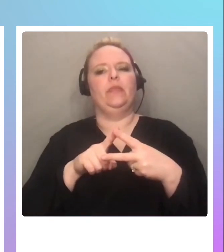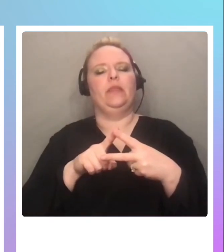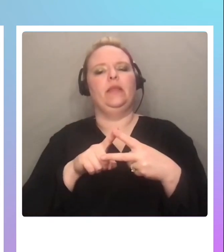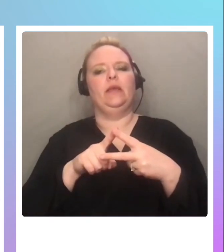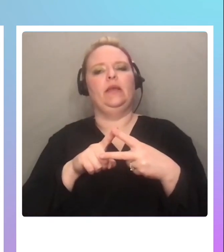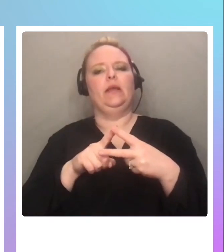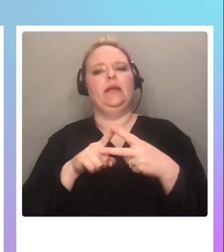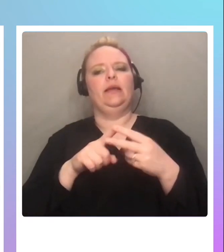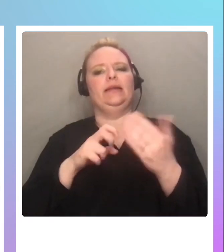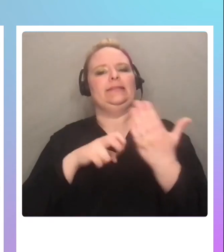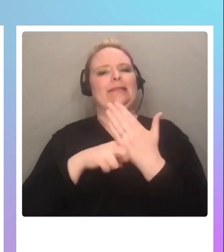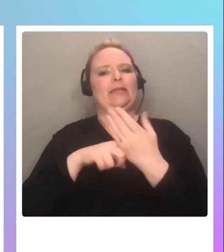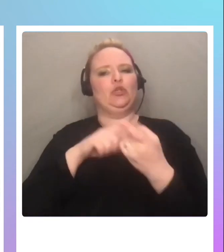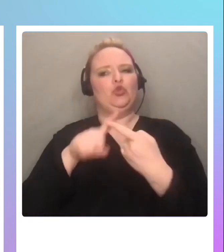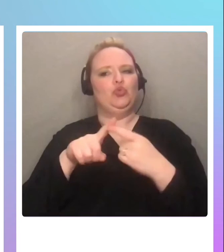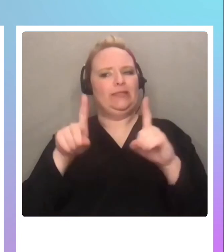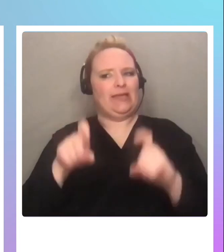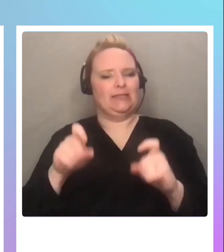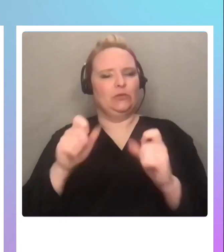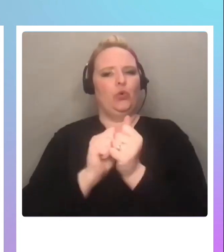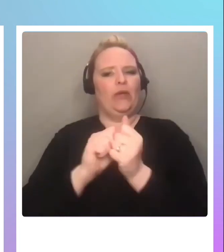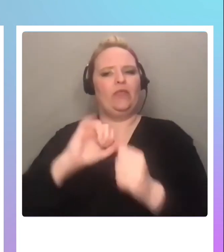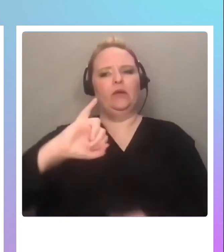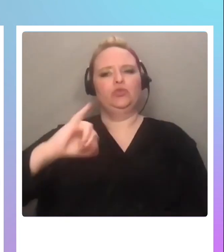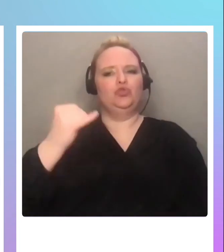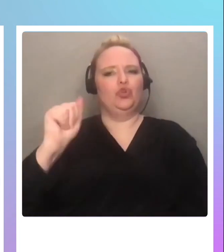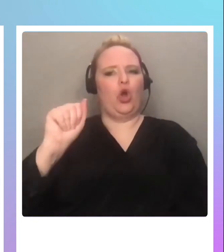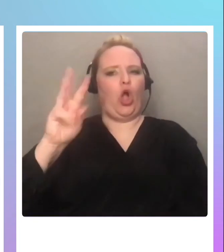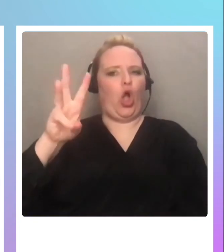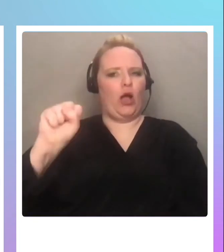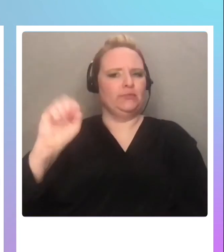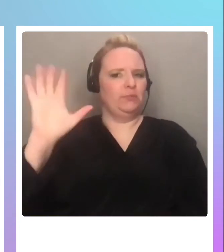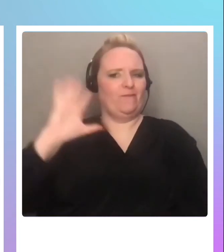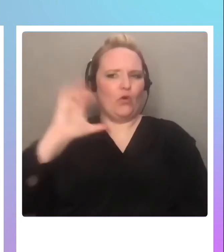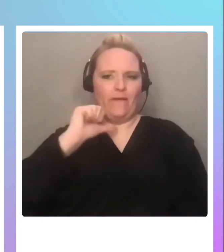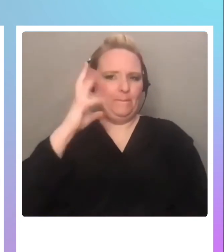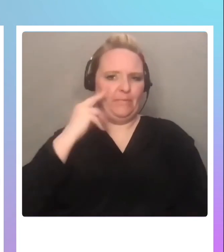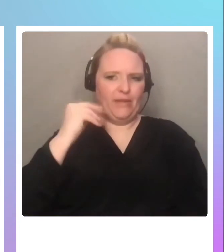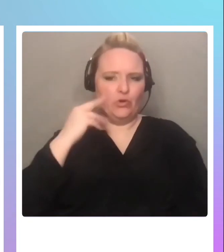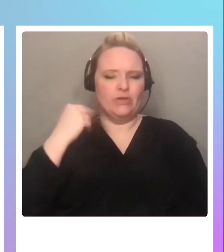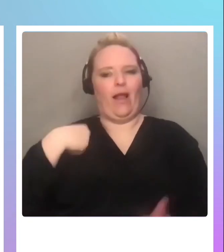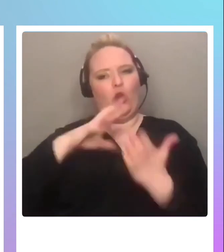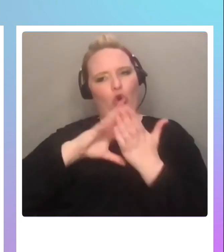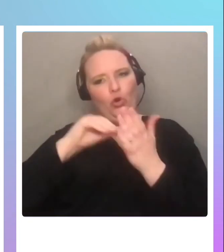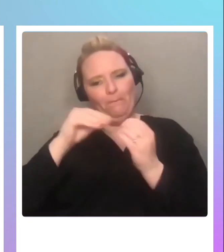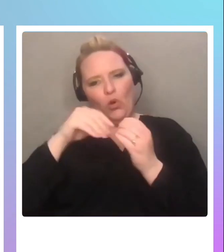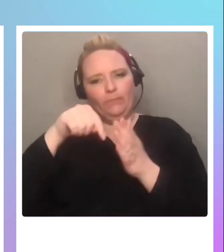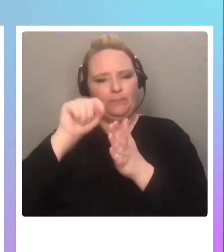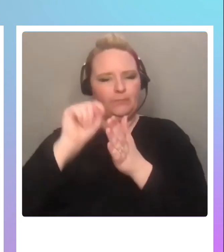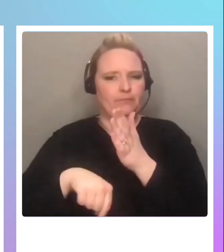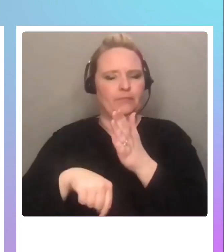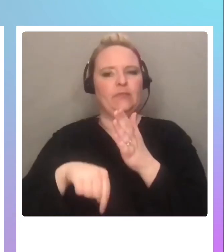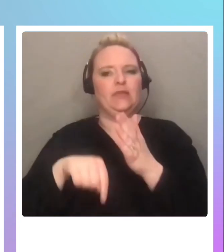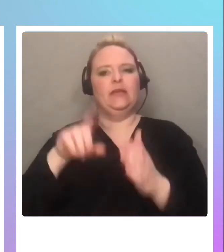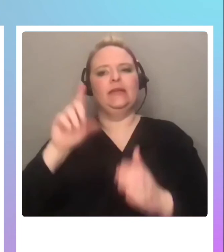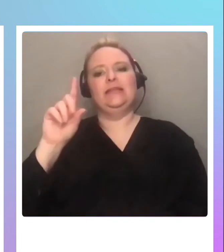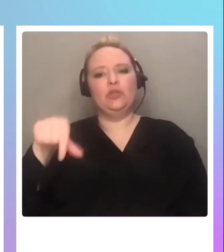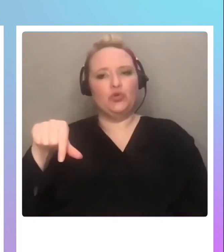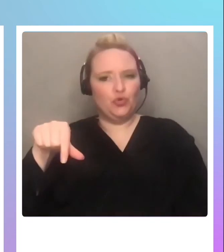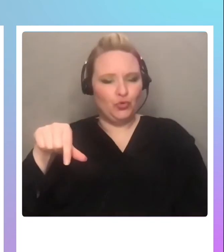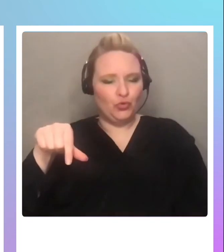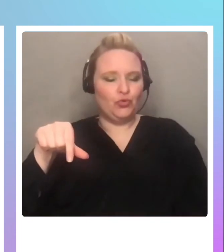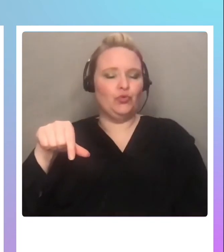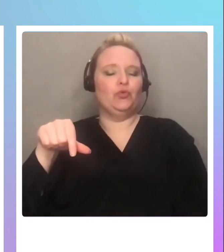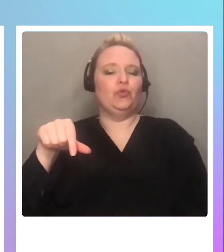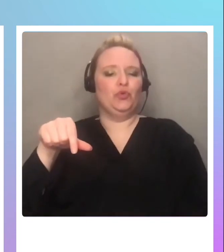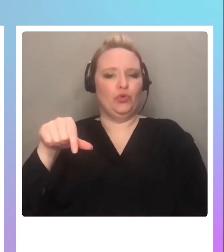ticket to test with JAWS, which I had never done before, and learning more about that. It is DQ is